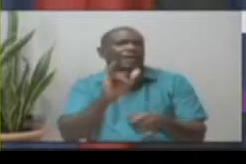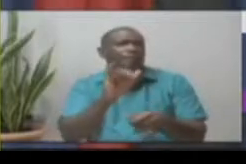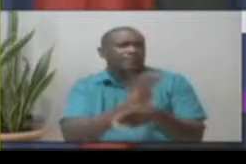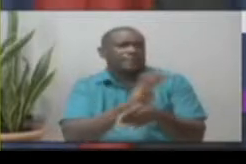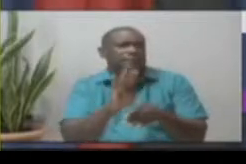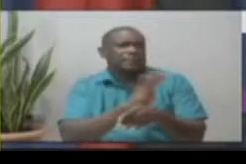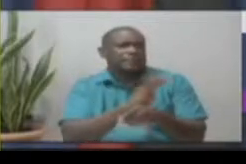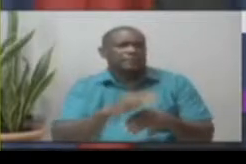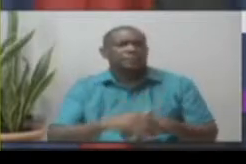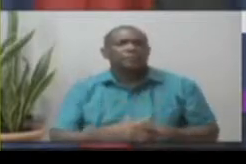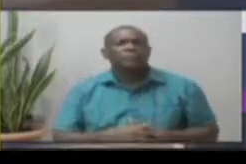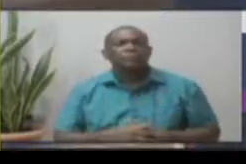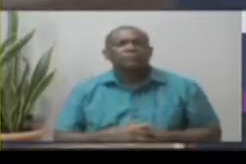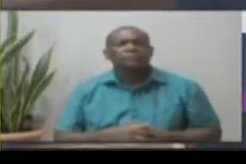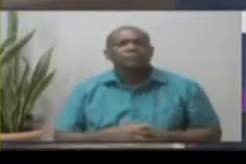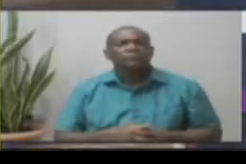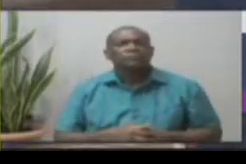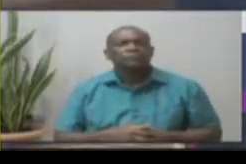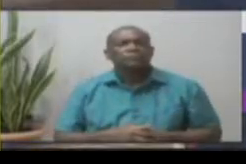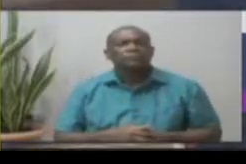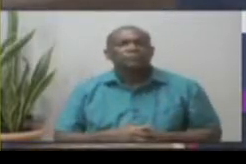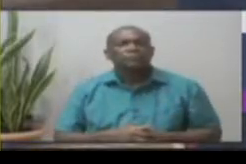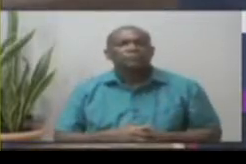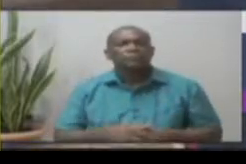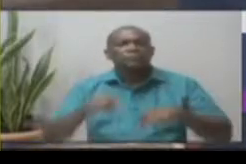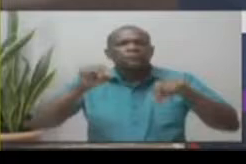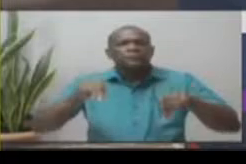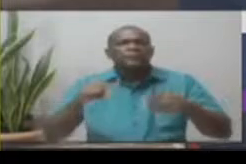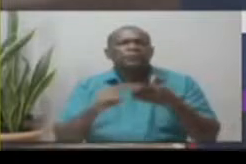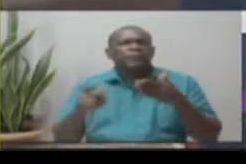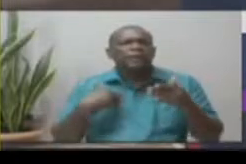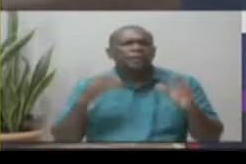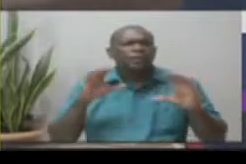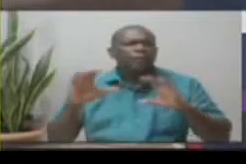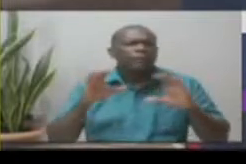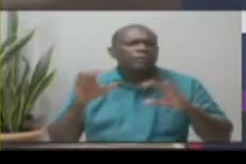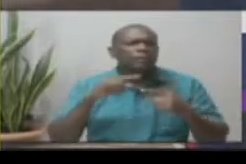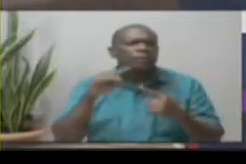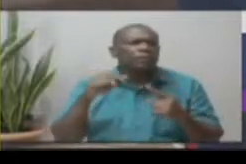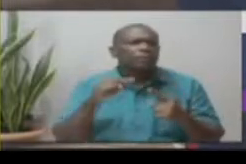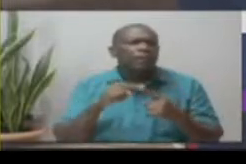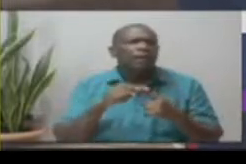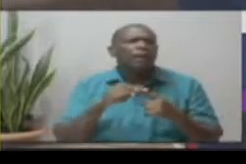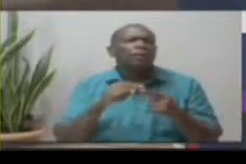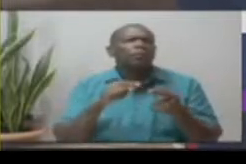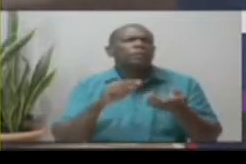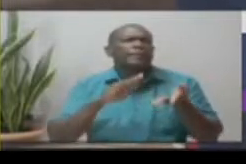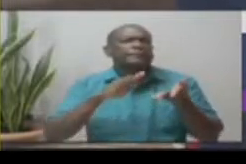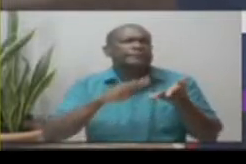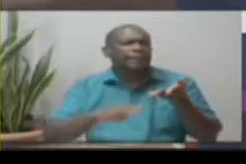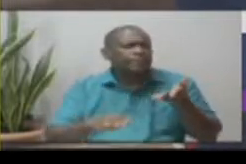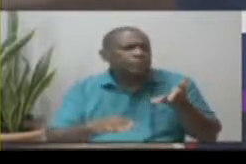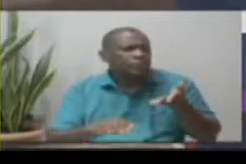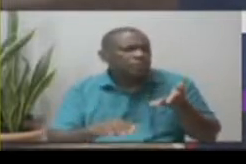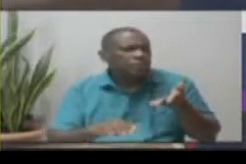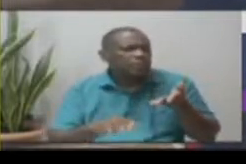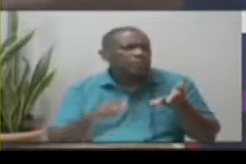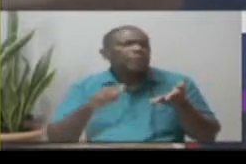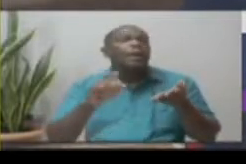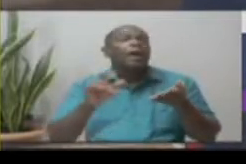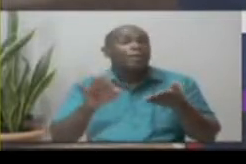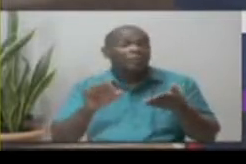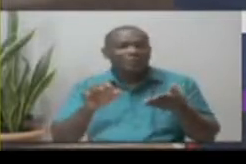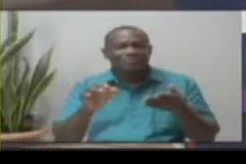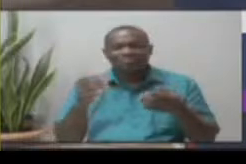Minister, this week there's been a conversation about the issue of exemptions for motor vehicle taxes